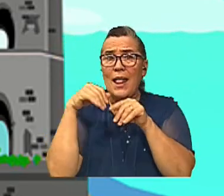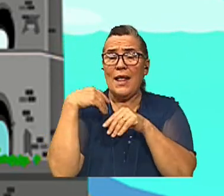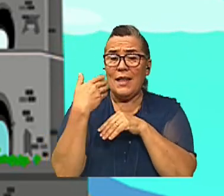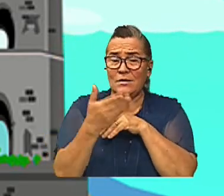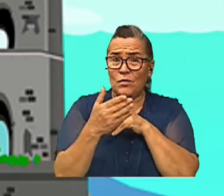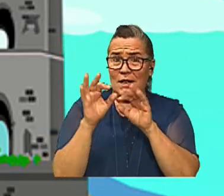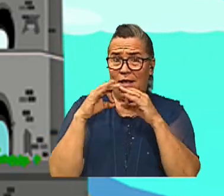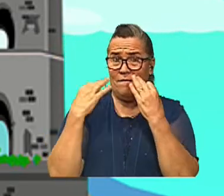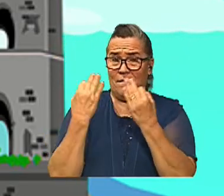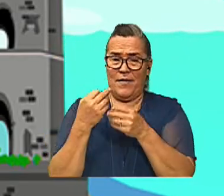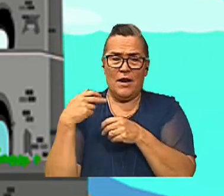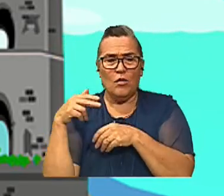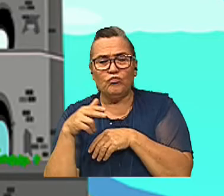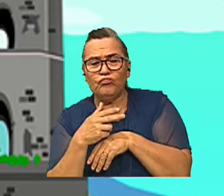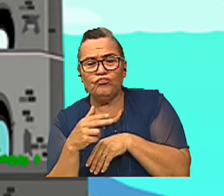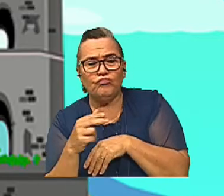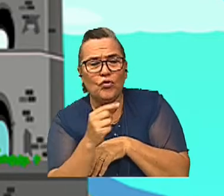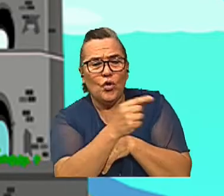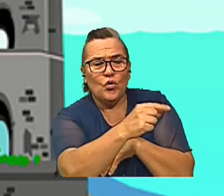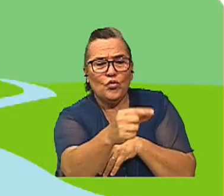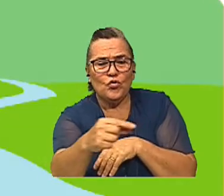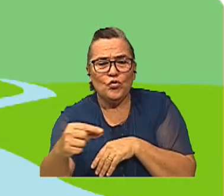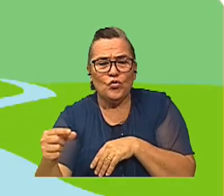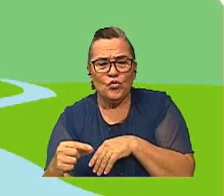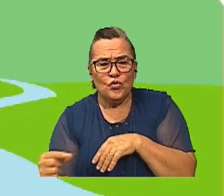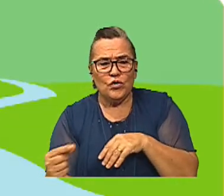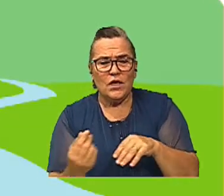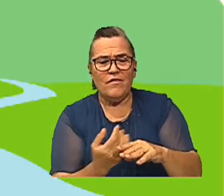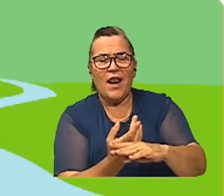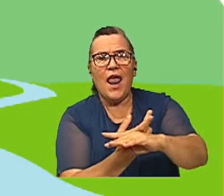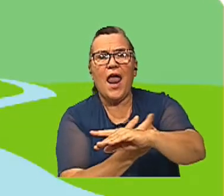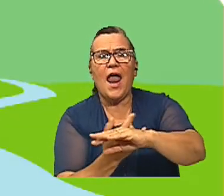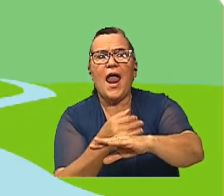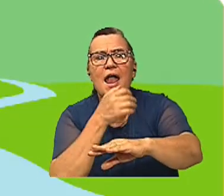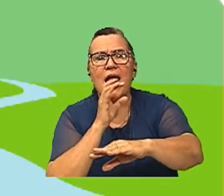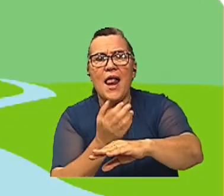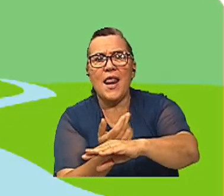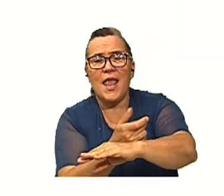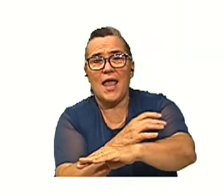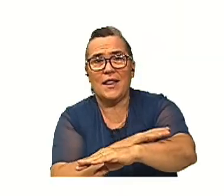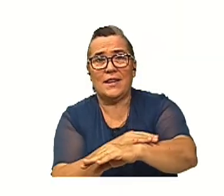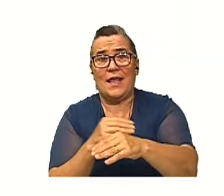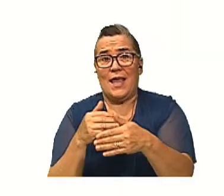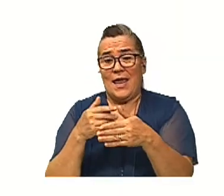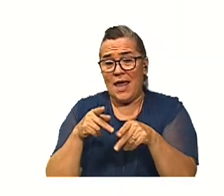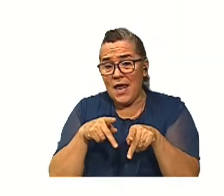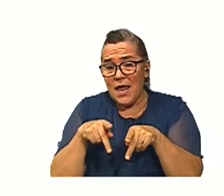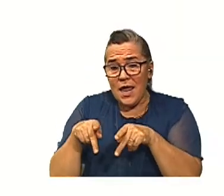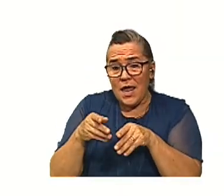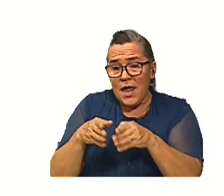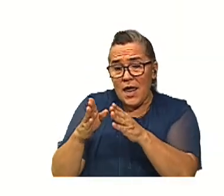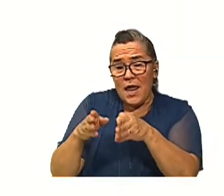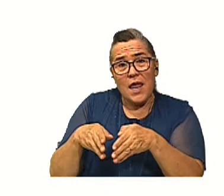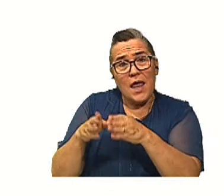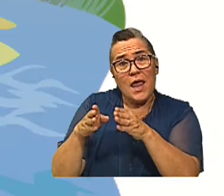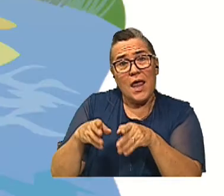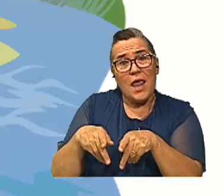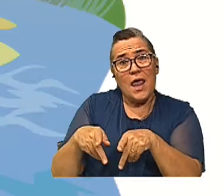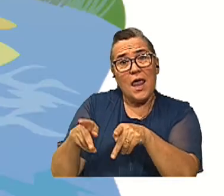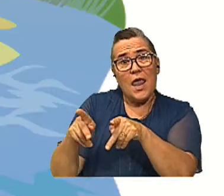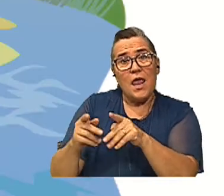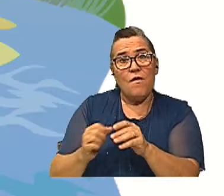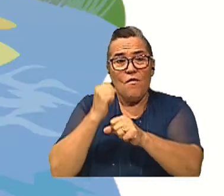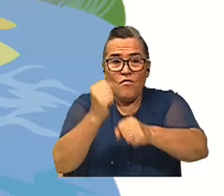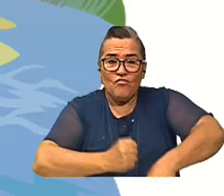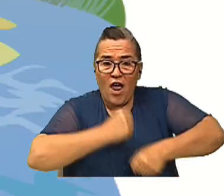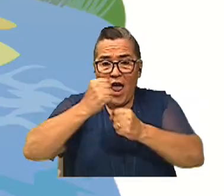springs in a local river, walked on the trail near the volcano, and went rafting. On the last